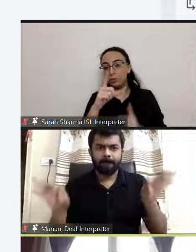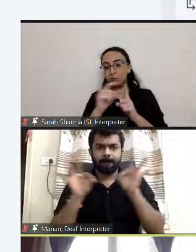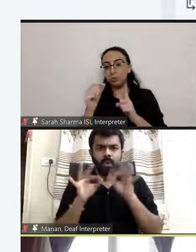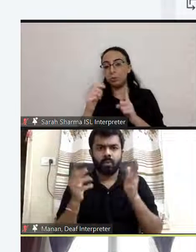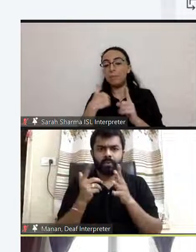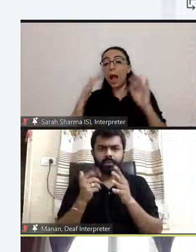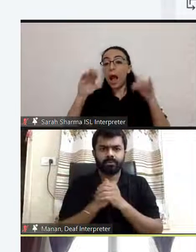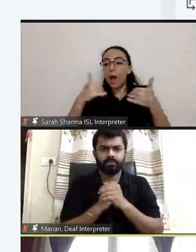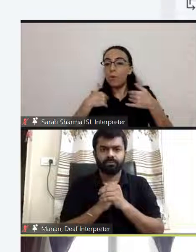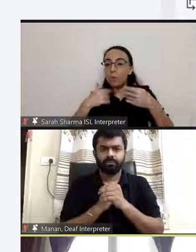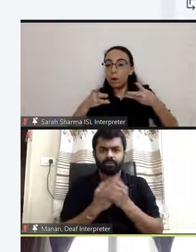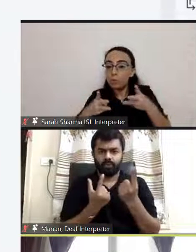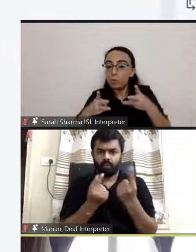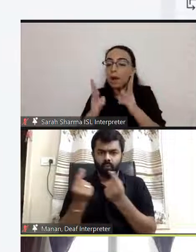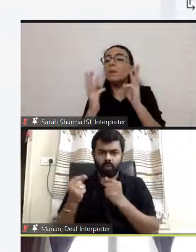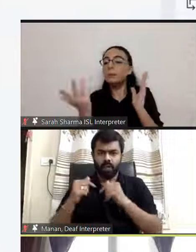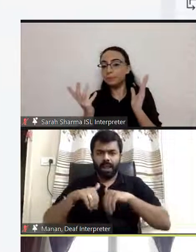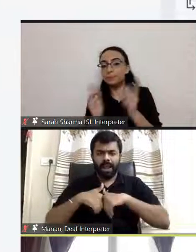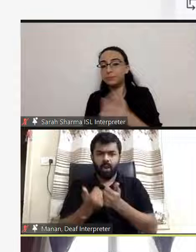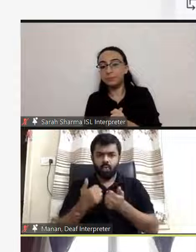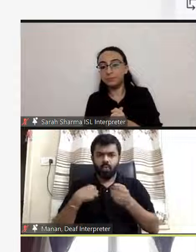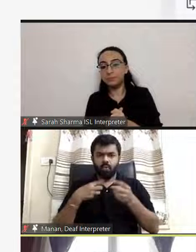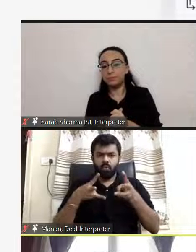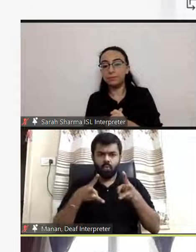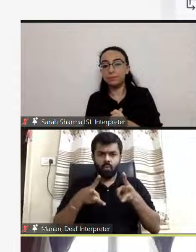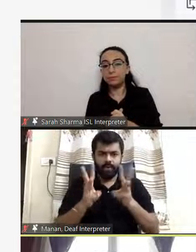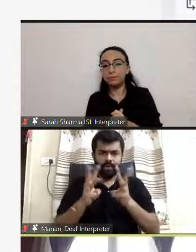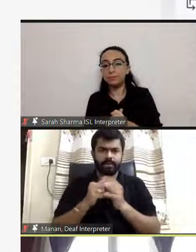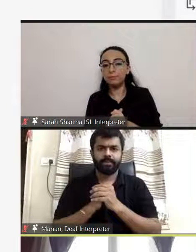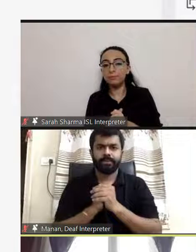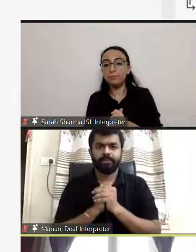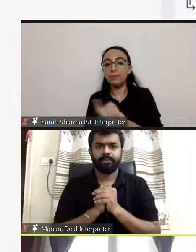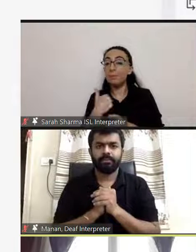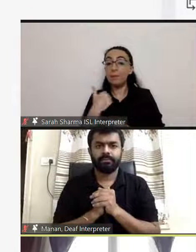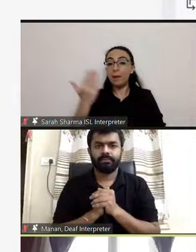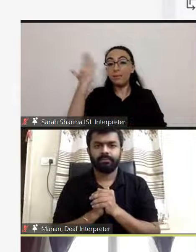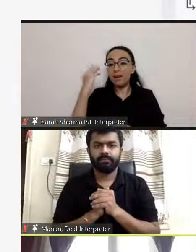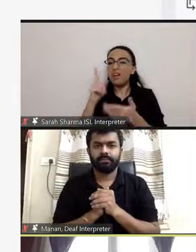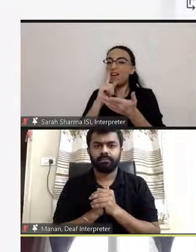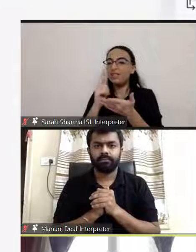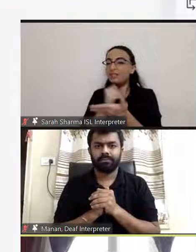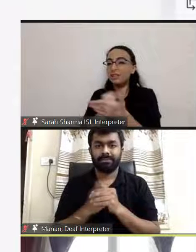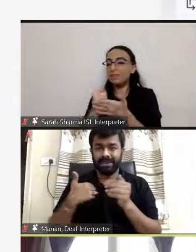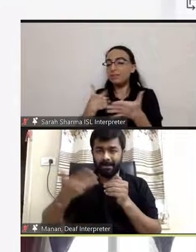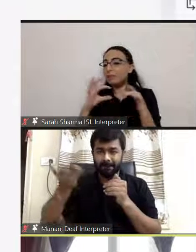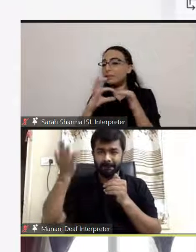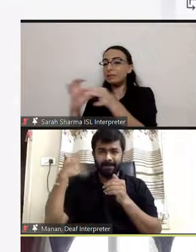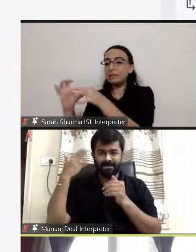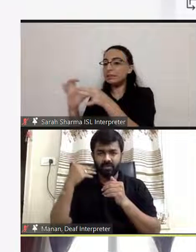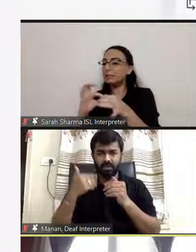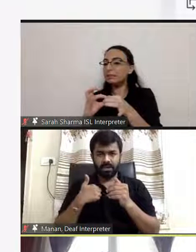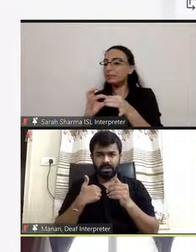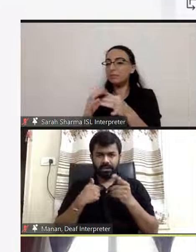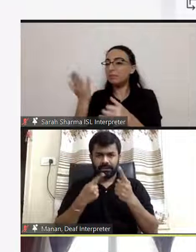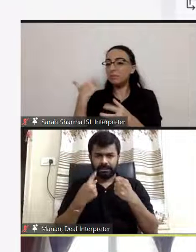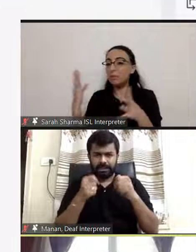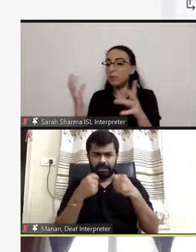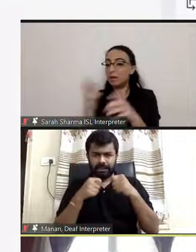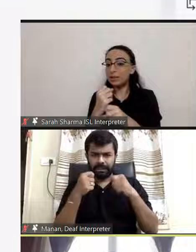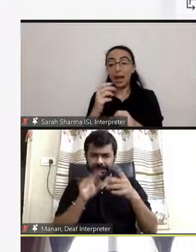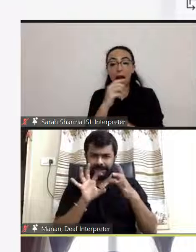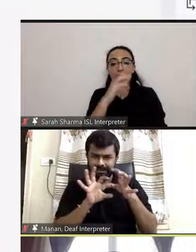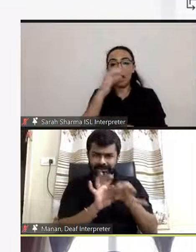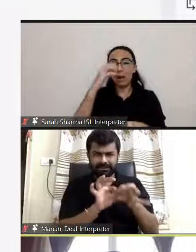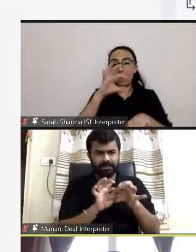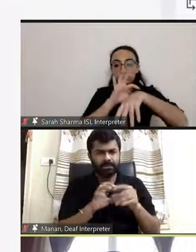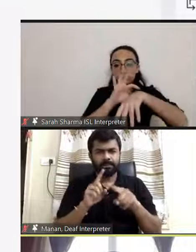because there was no big trust between traditional healers and health professionals.